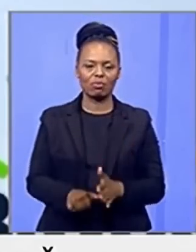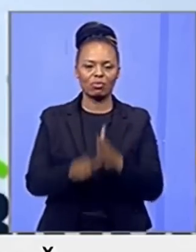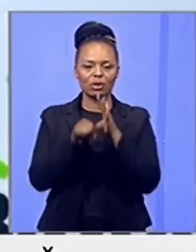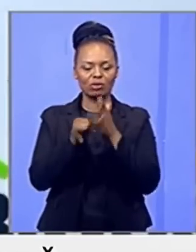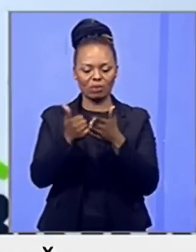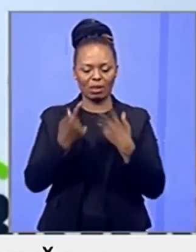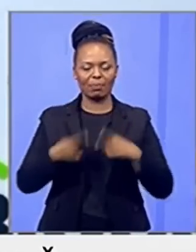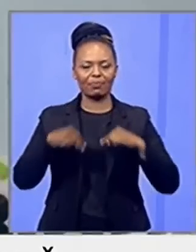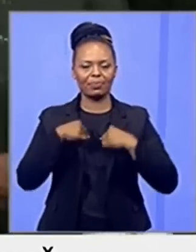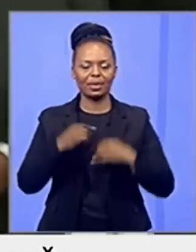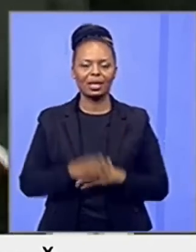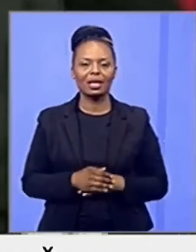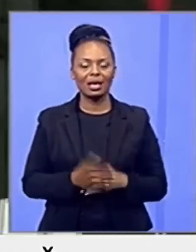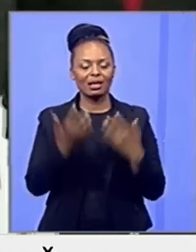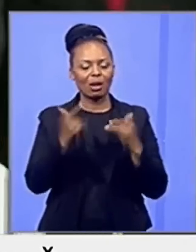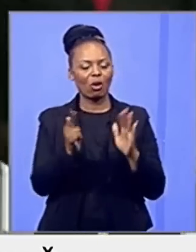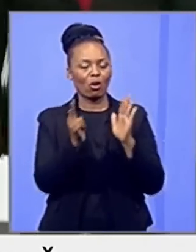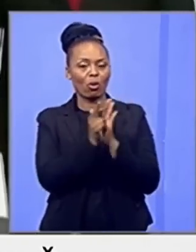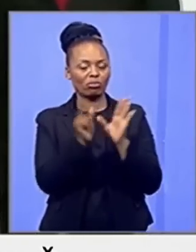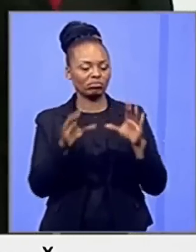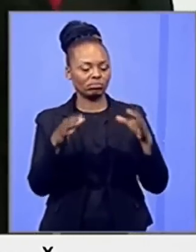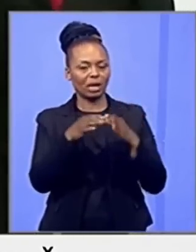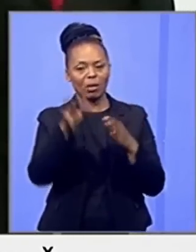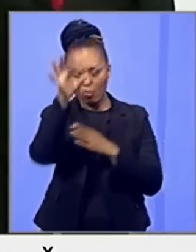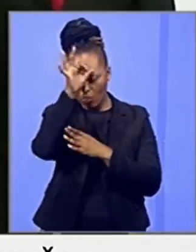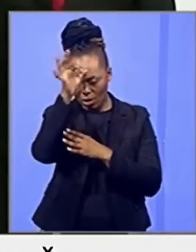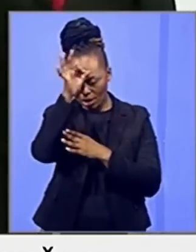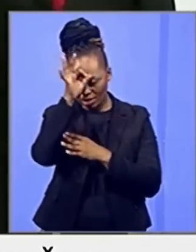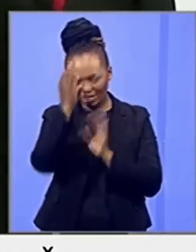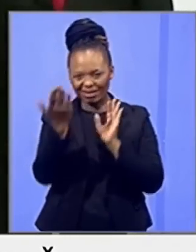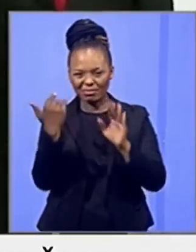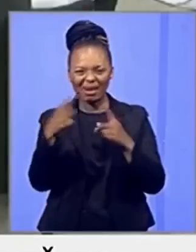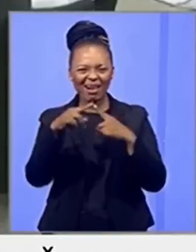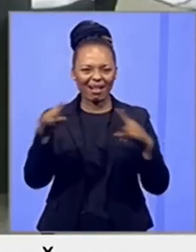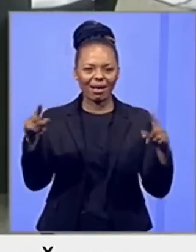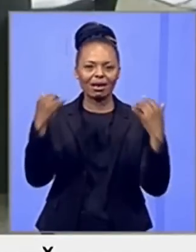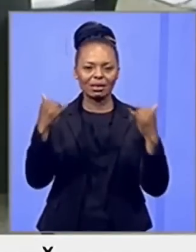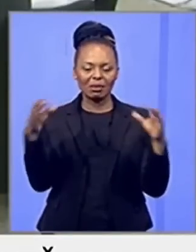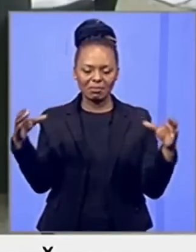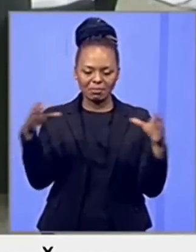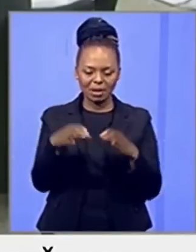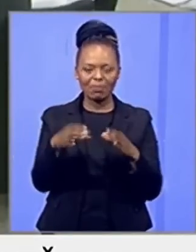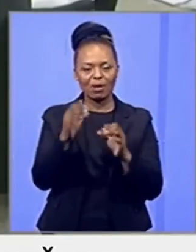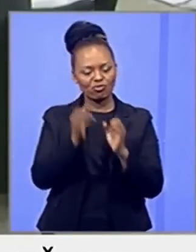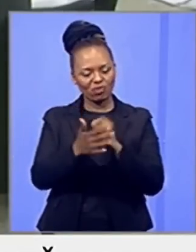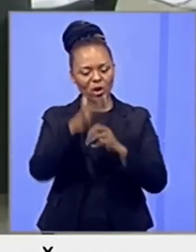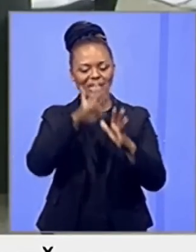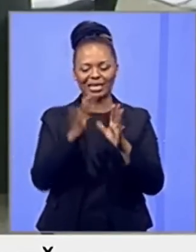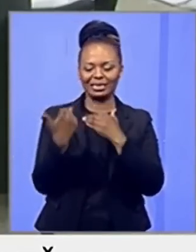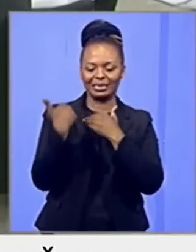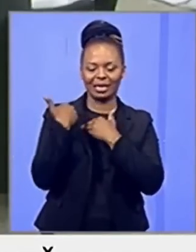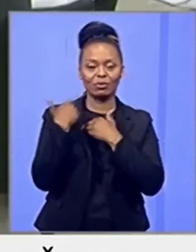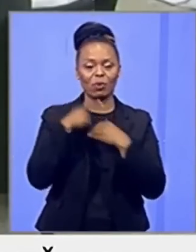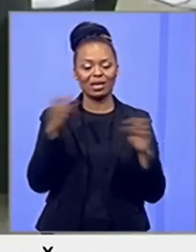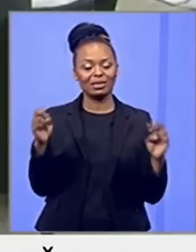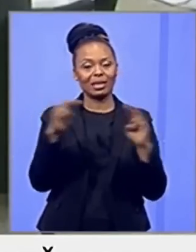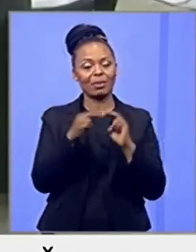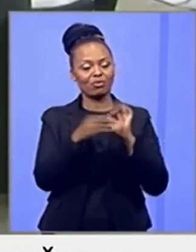Bahlankedi ba molao ba netefatša gore polokego e tla matlafatšwa sebokeng sa kopano kgolo ya BRICS ka Afrika